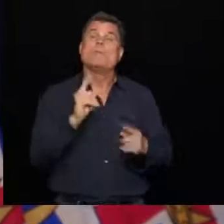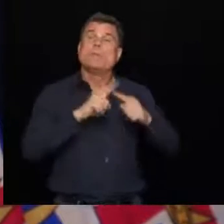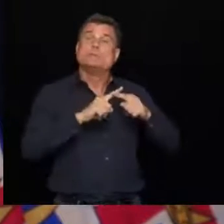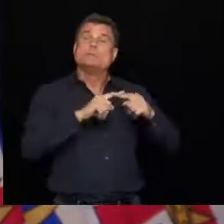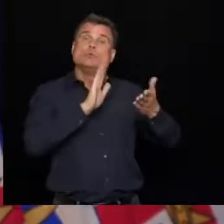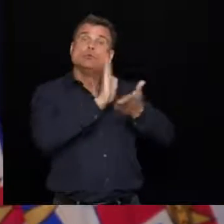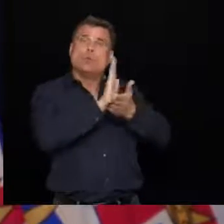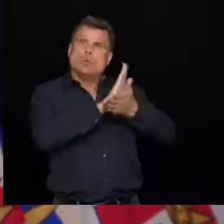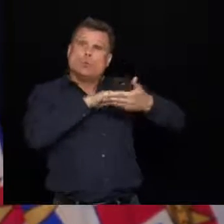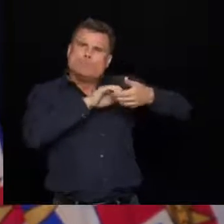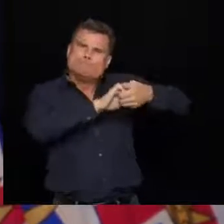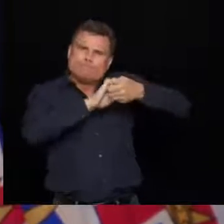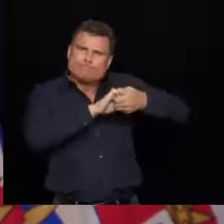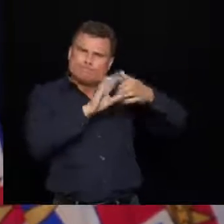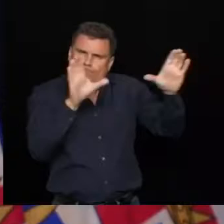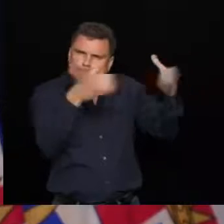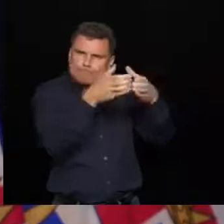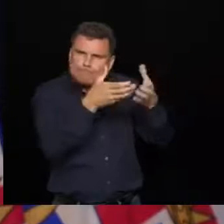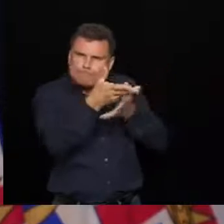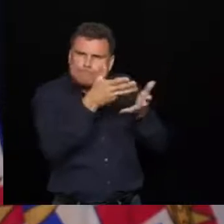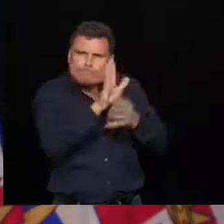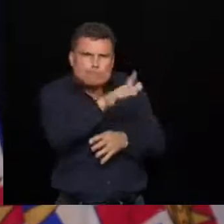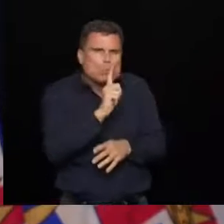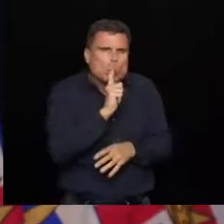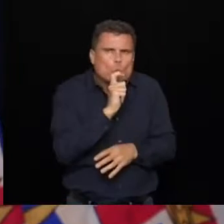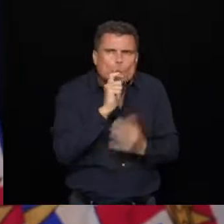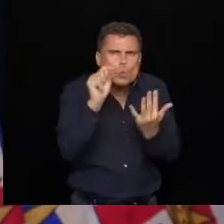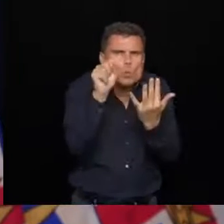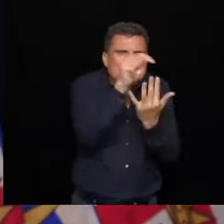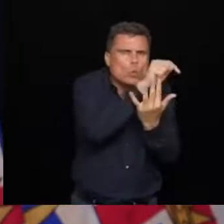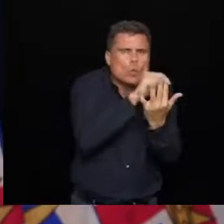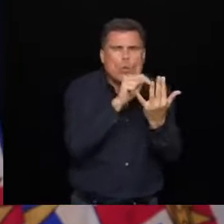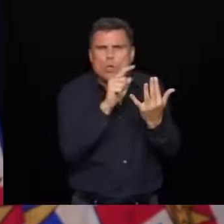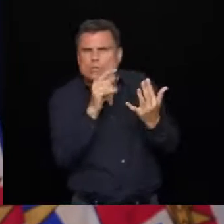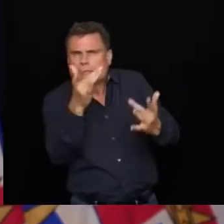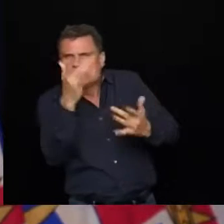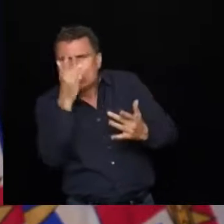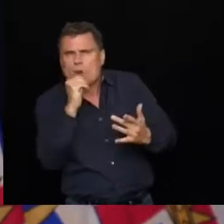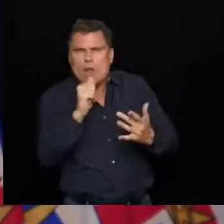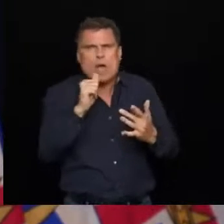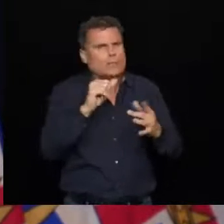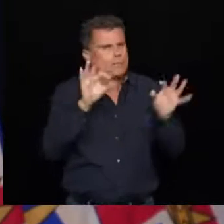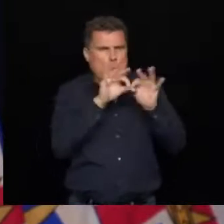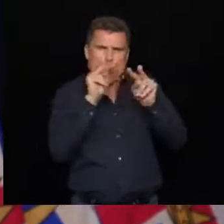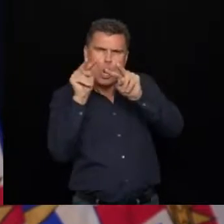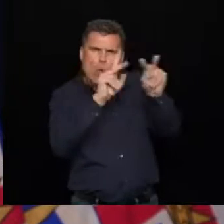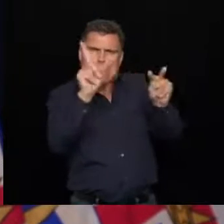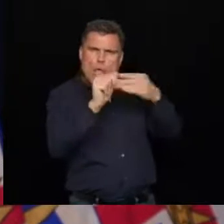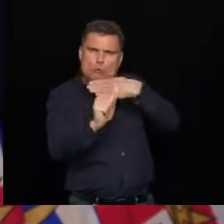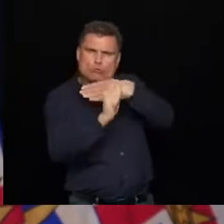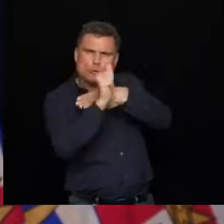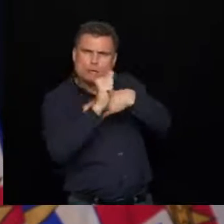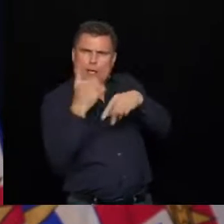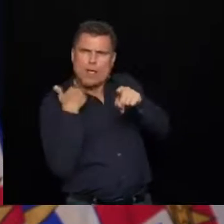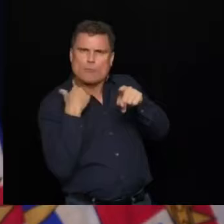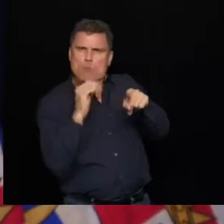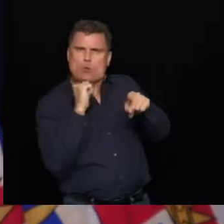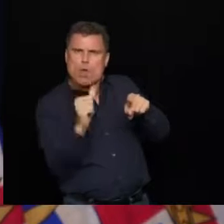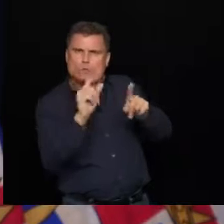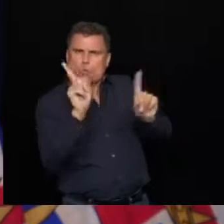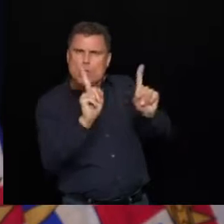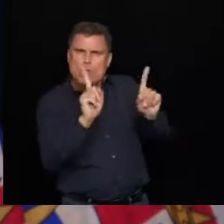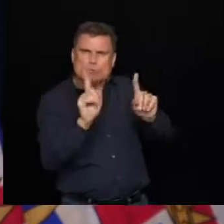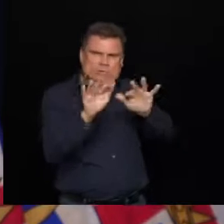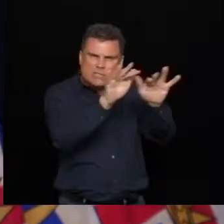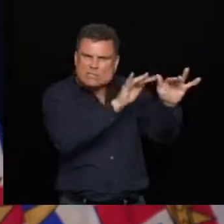and that we have all those layers of protection in place. Brenna, do you have a follow-up? Yeah, just really